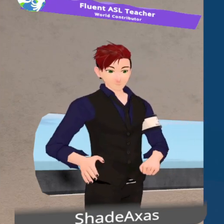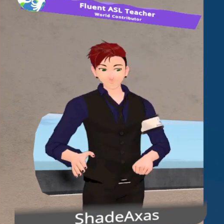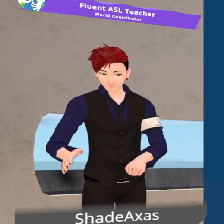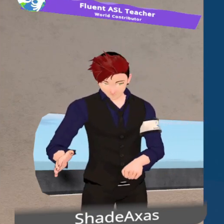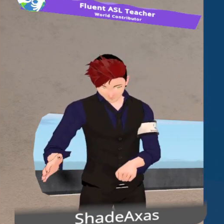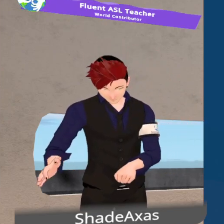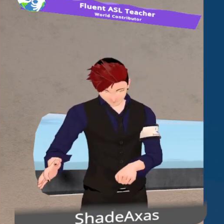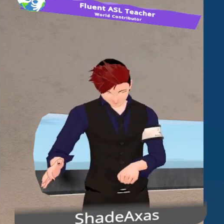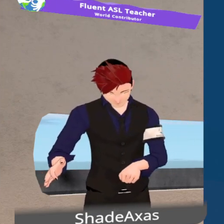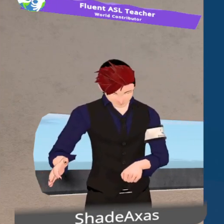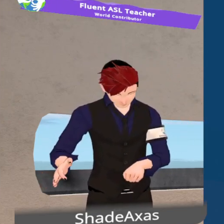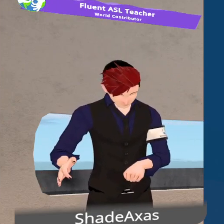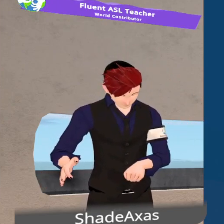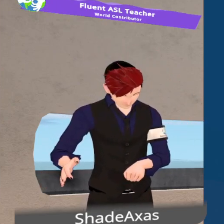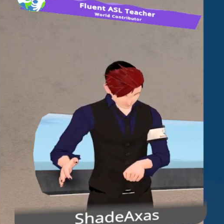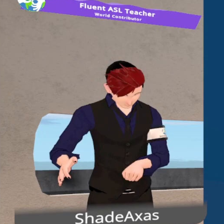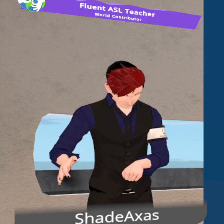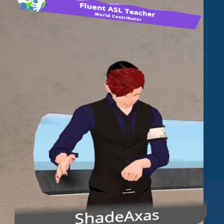Okay.